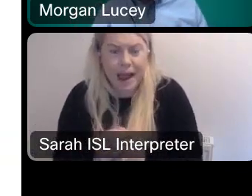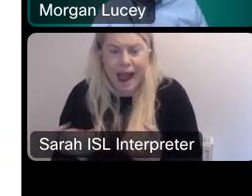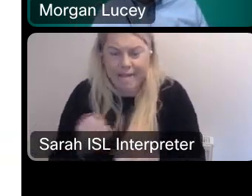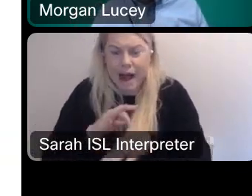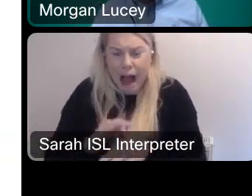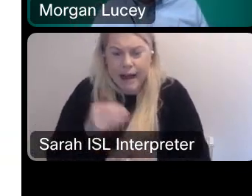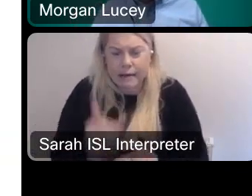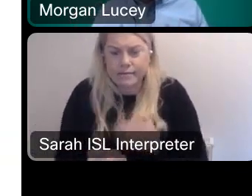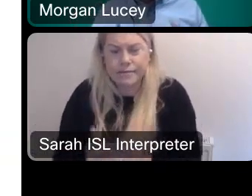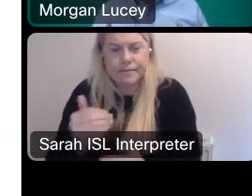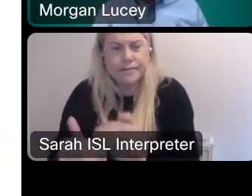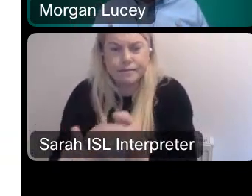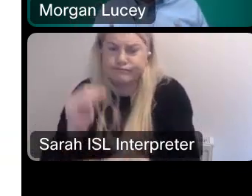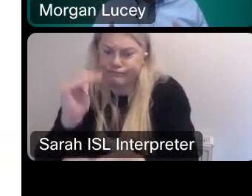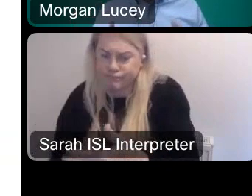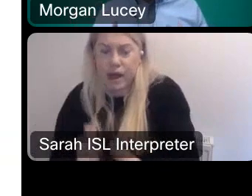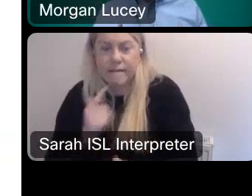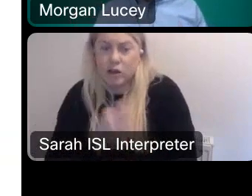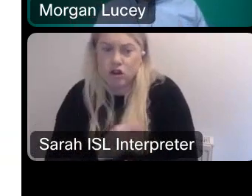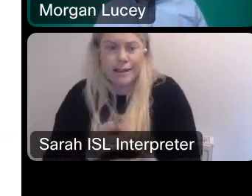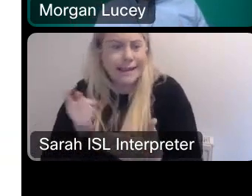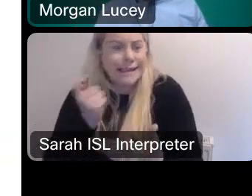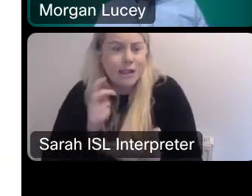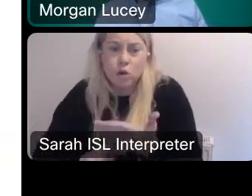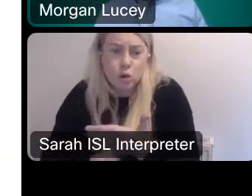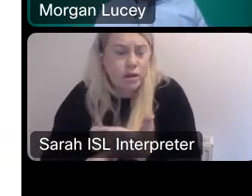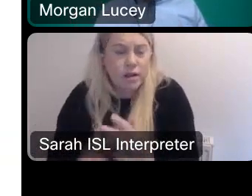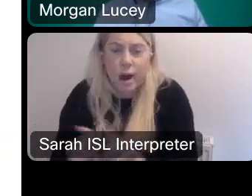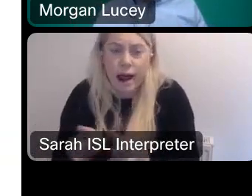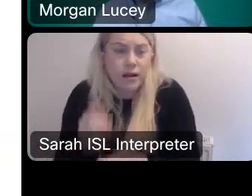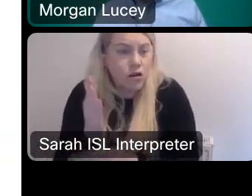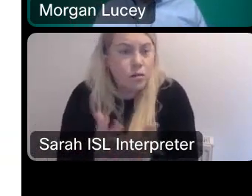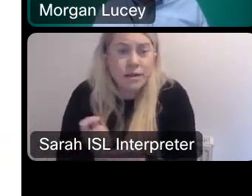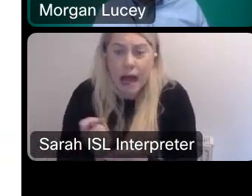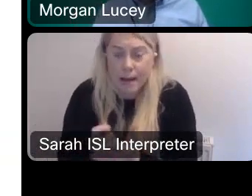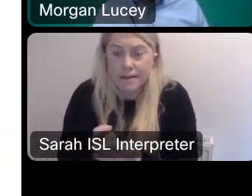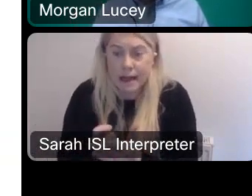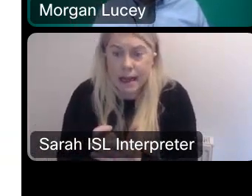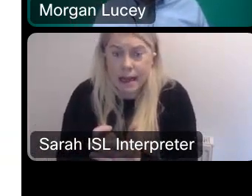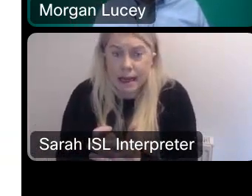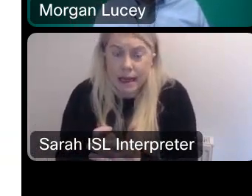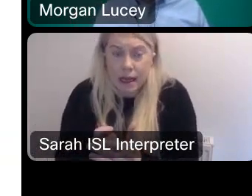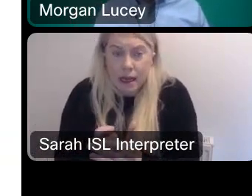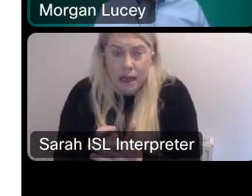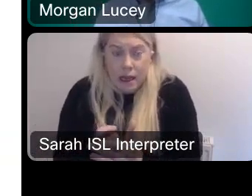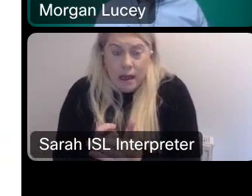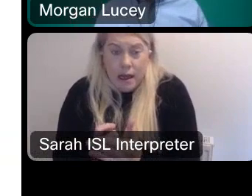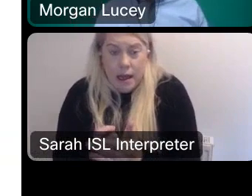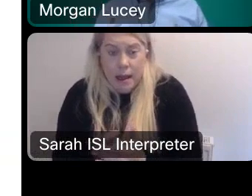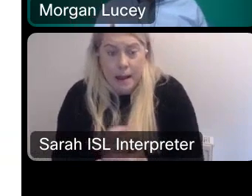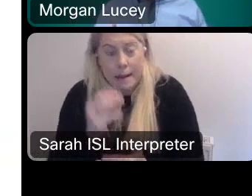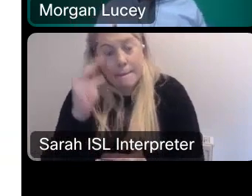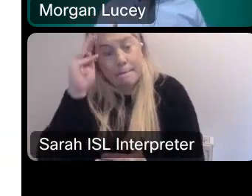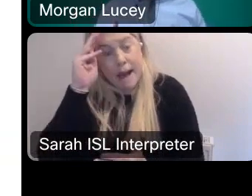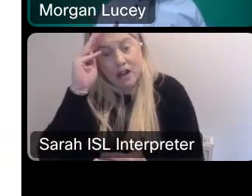really effective tool, really easy to use. And sometimes, you know, people have reported to me, managers have reported that they're not, if they